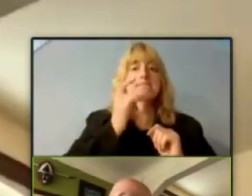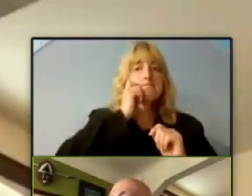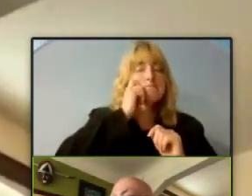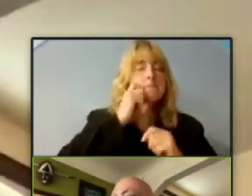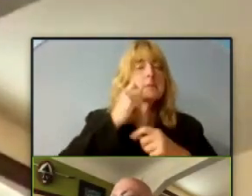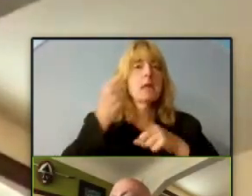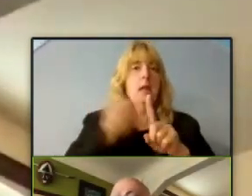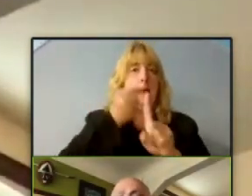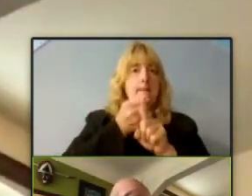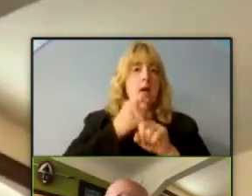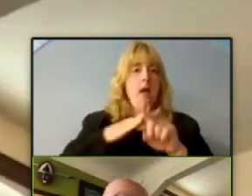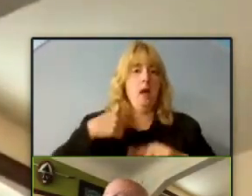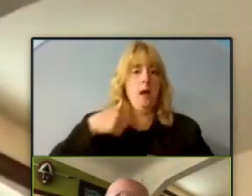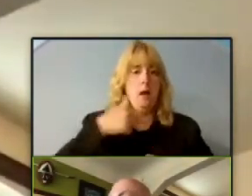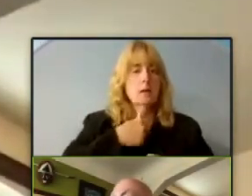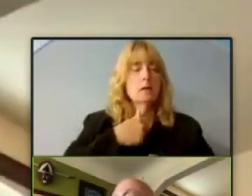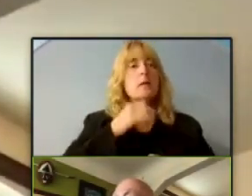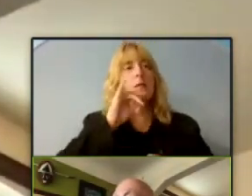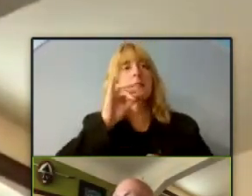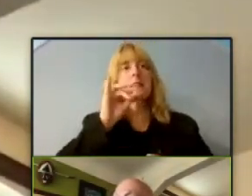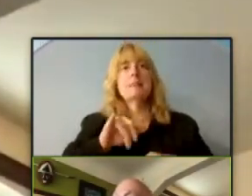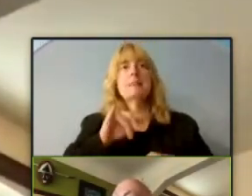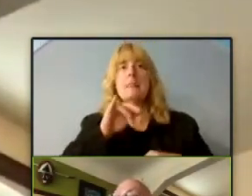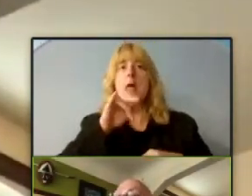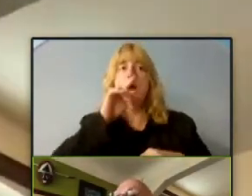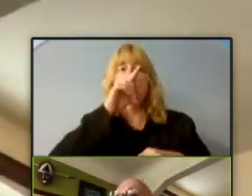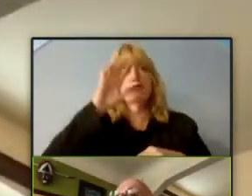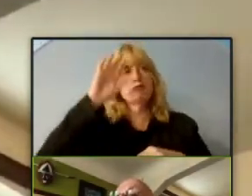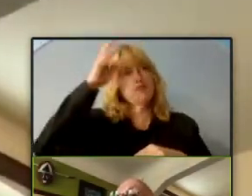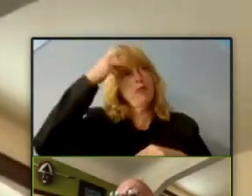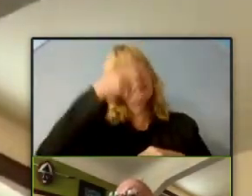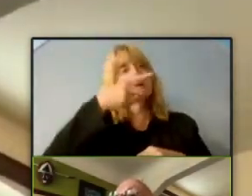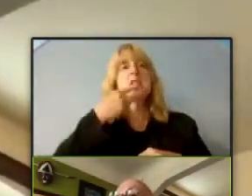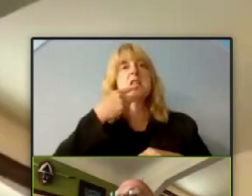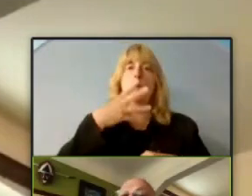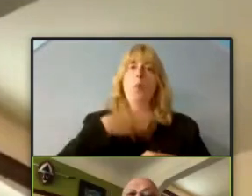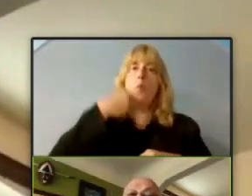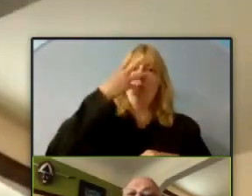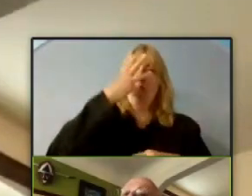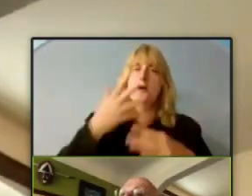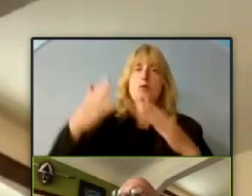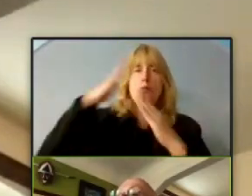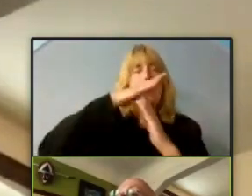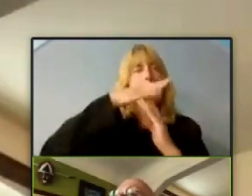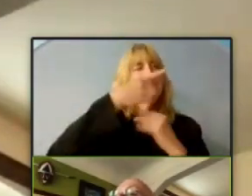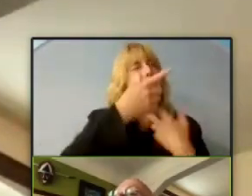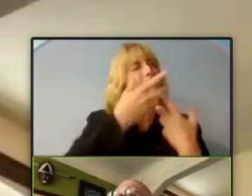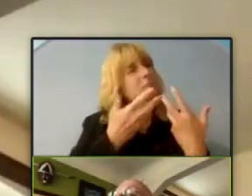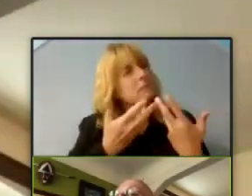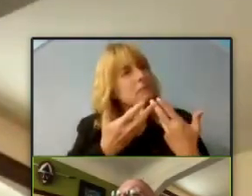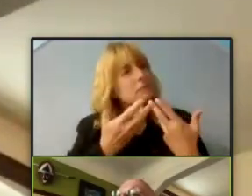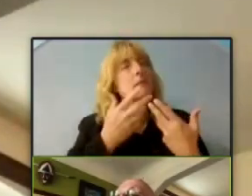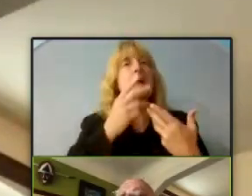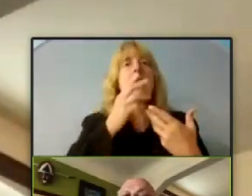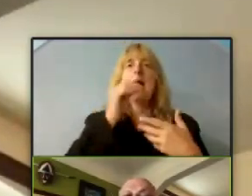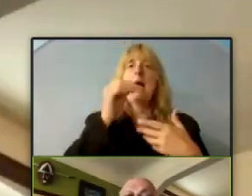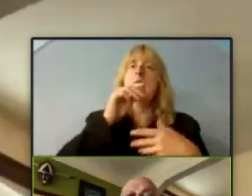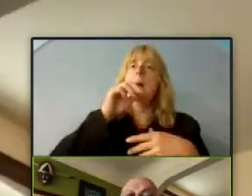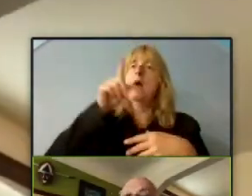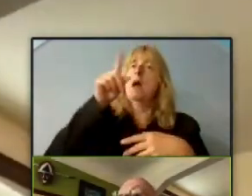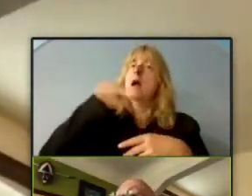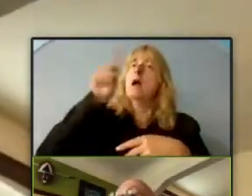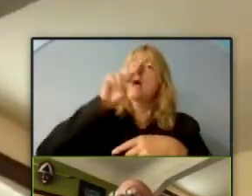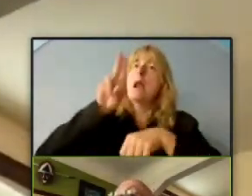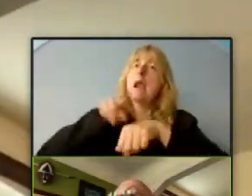outright coddling of white supremacists by Trump and many elected officials, the lack of a national response to the